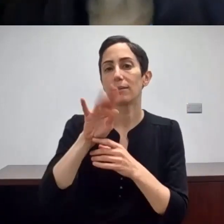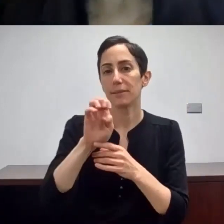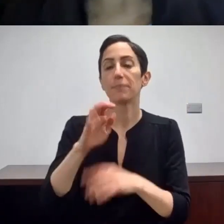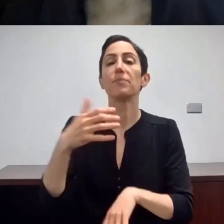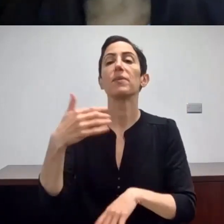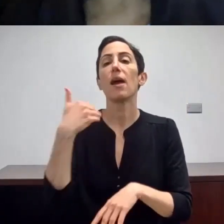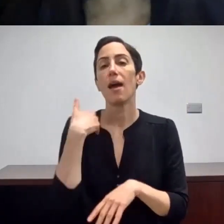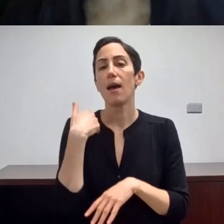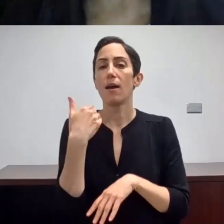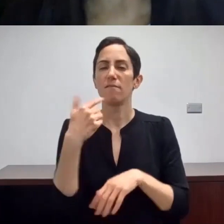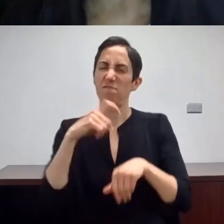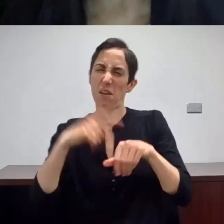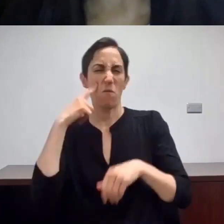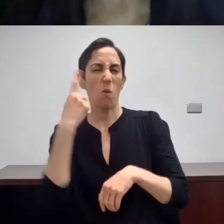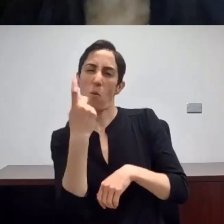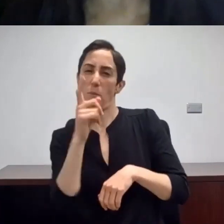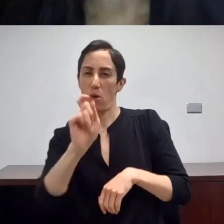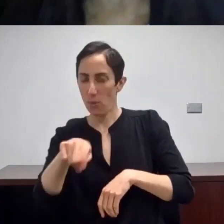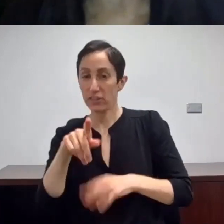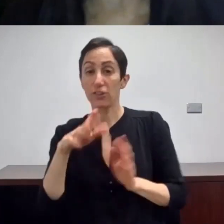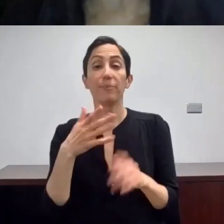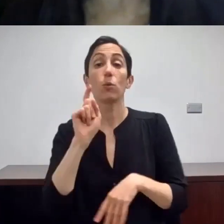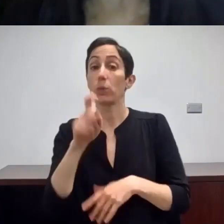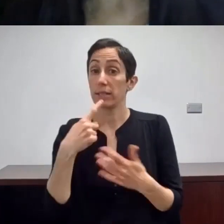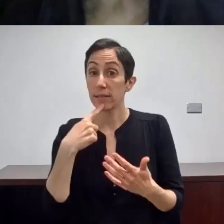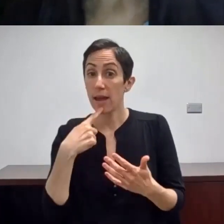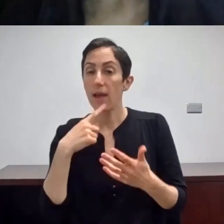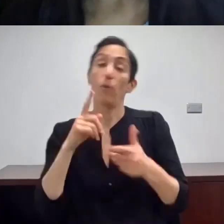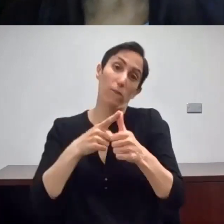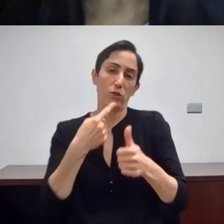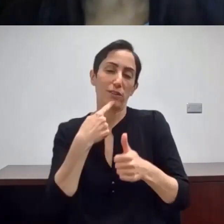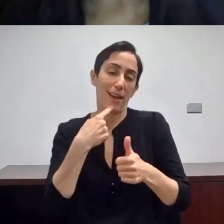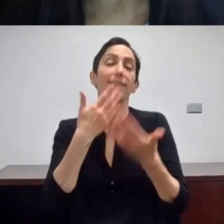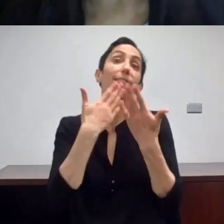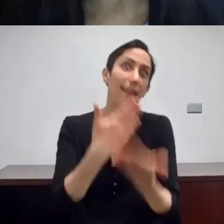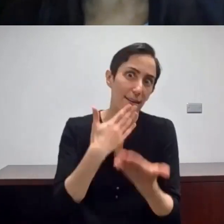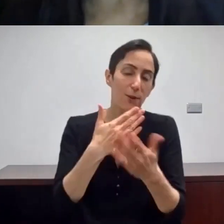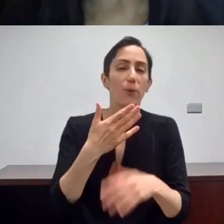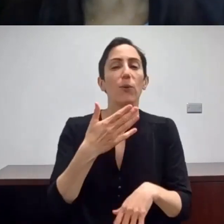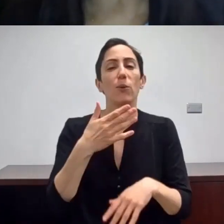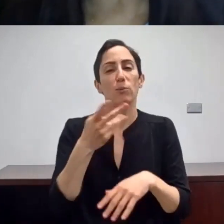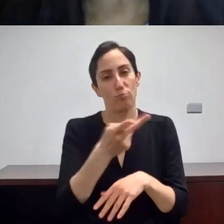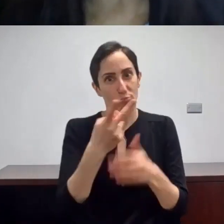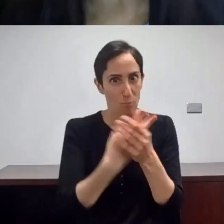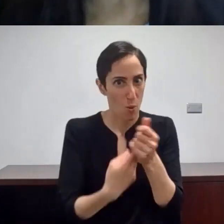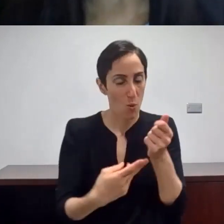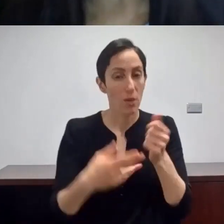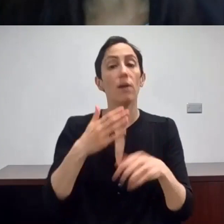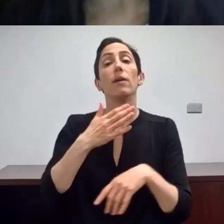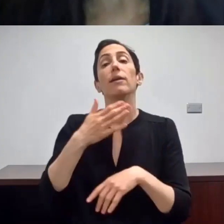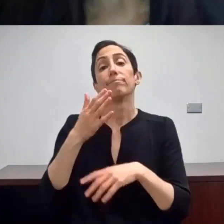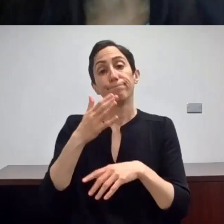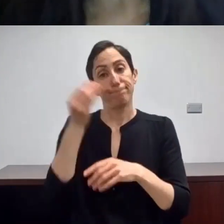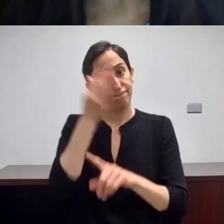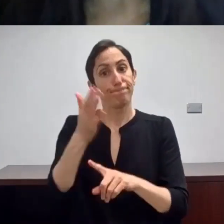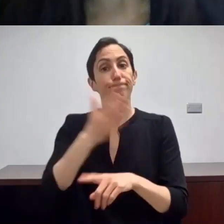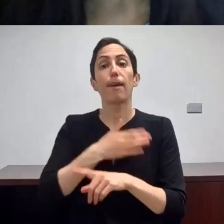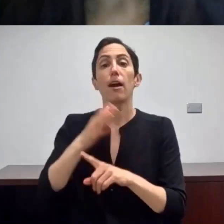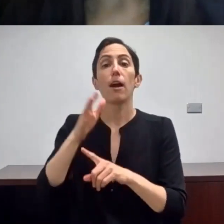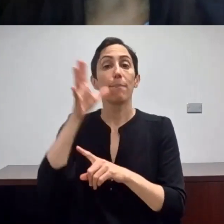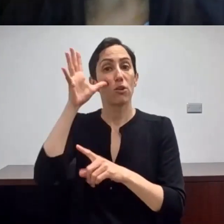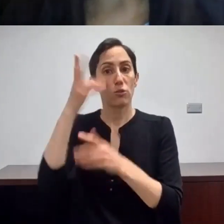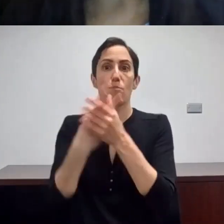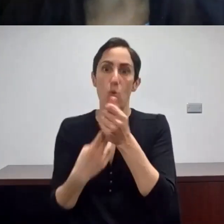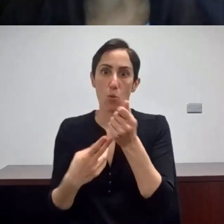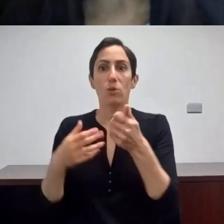you, both Dr. Mohile and Mr. Coleman. My parents, who are both living with cancer in their 80s, do not live in the area,